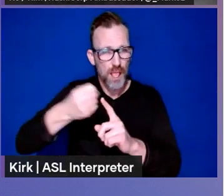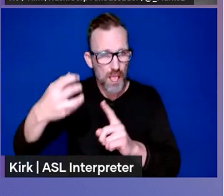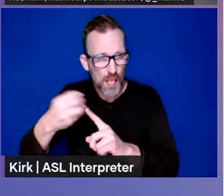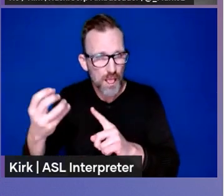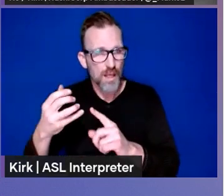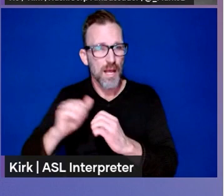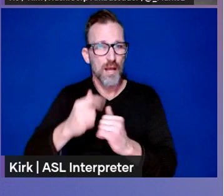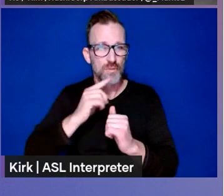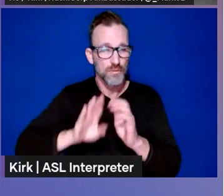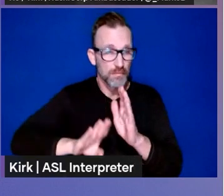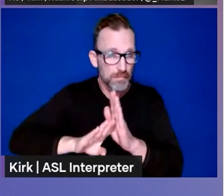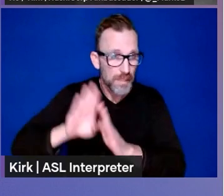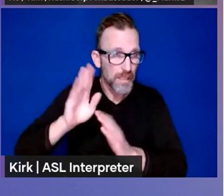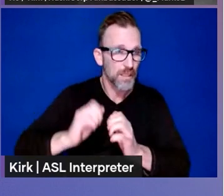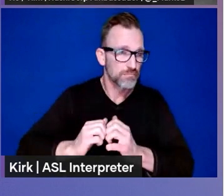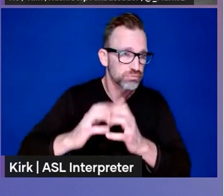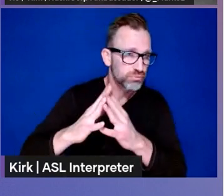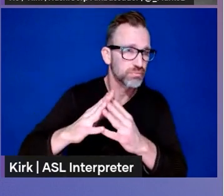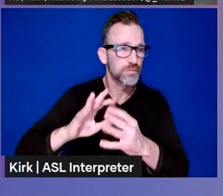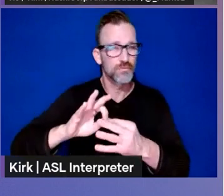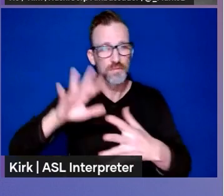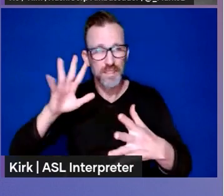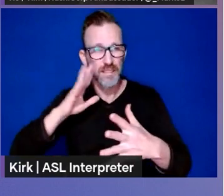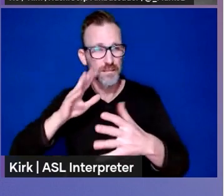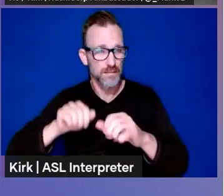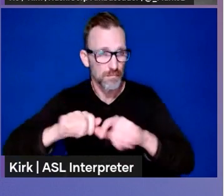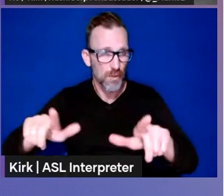releasing, and deploying your application.